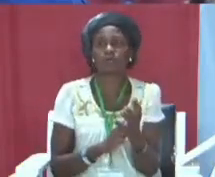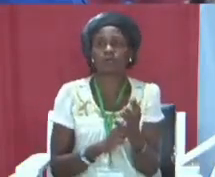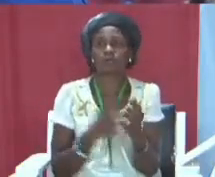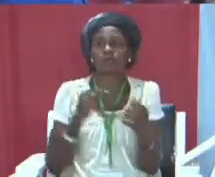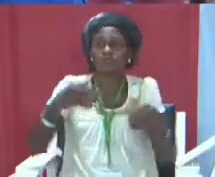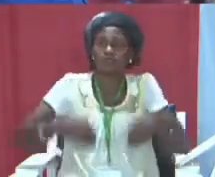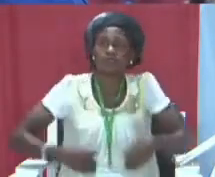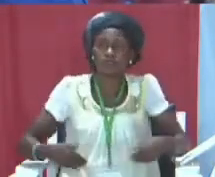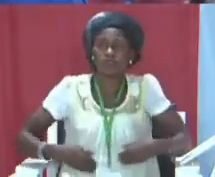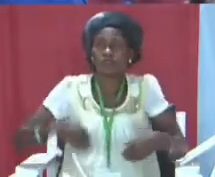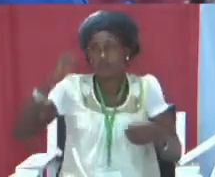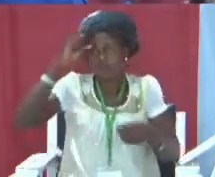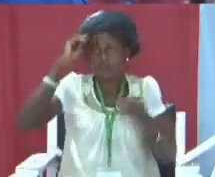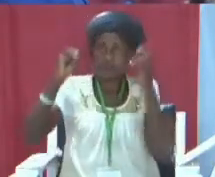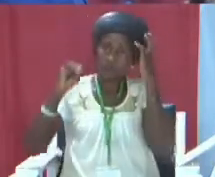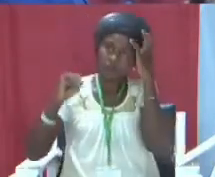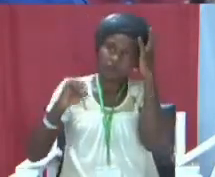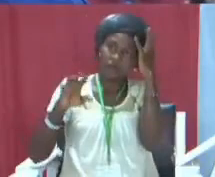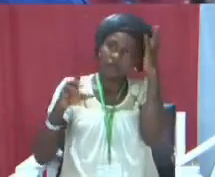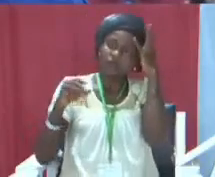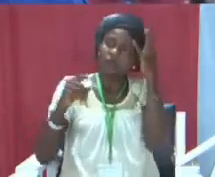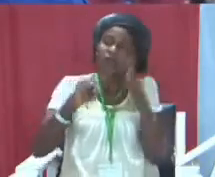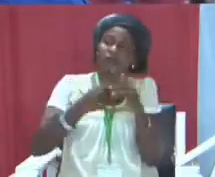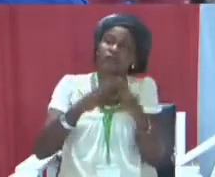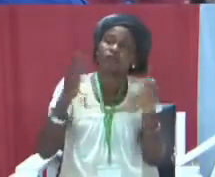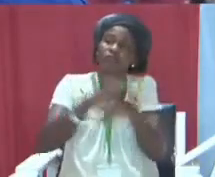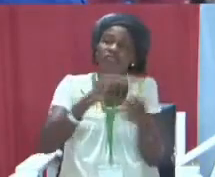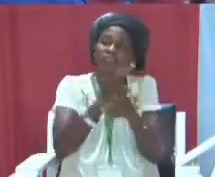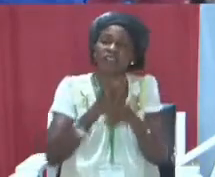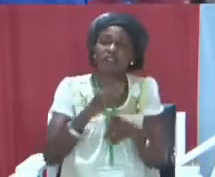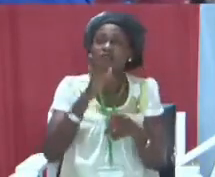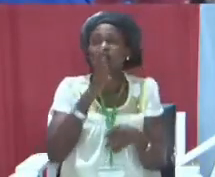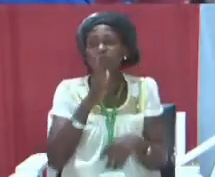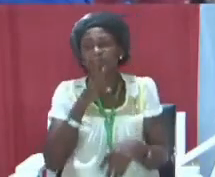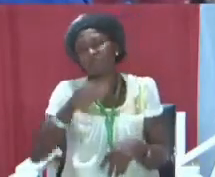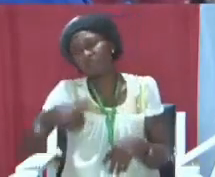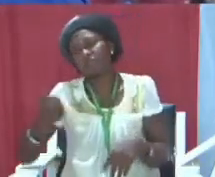And the young man began to take care of his mother.